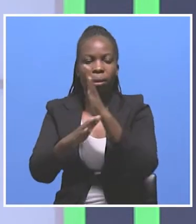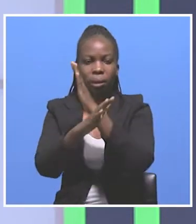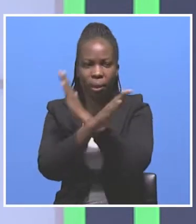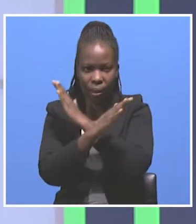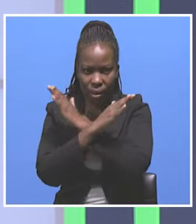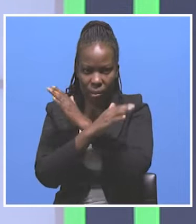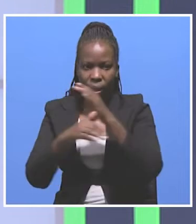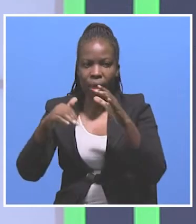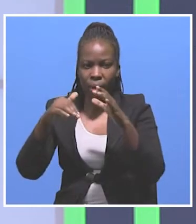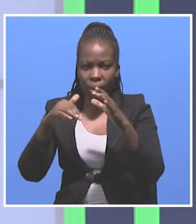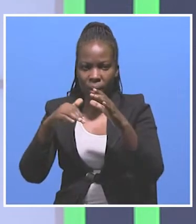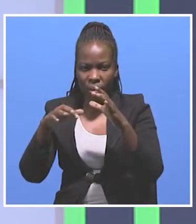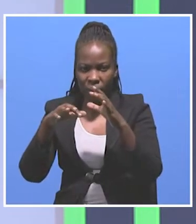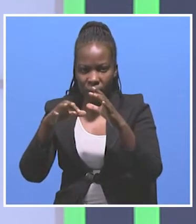in